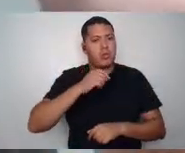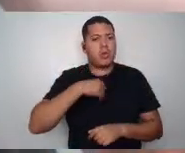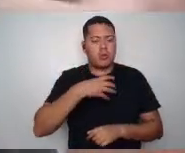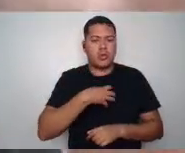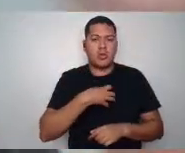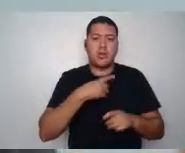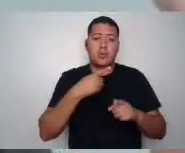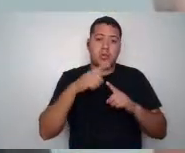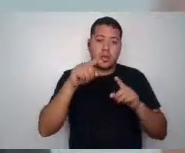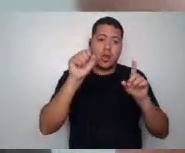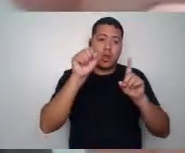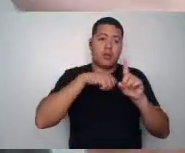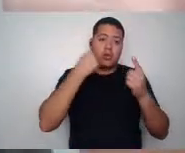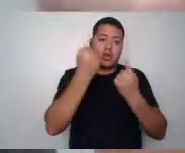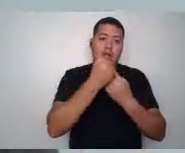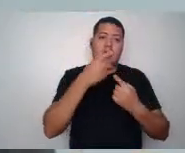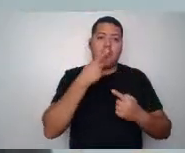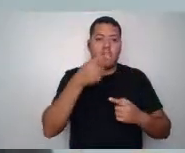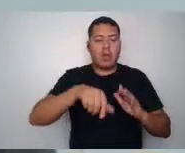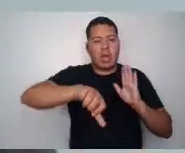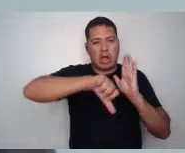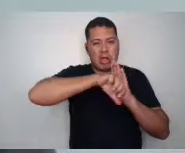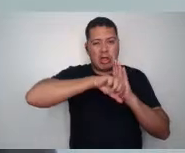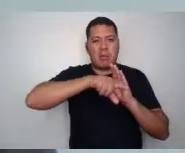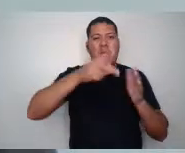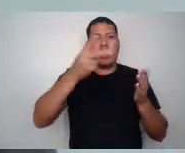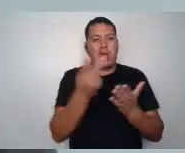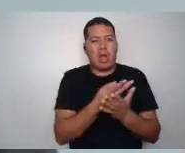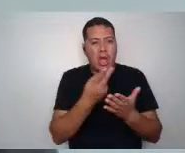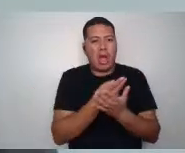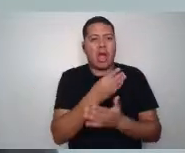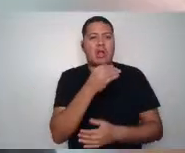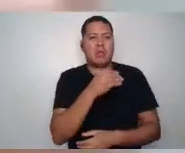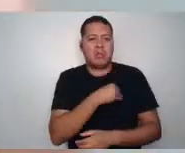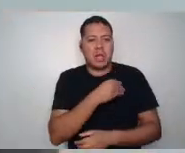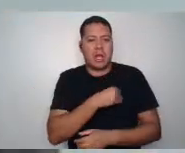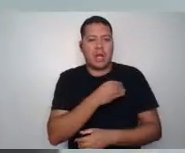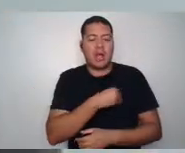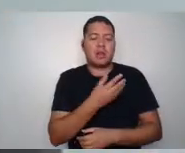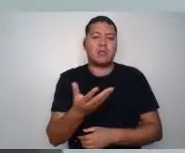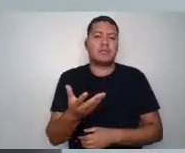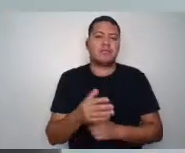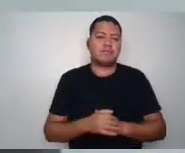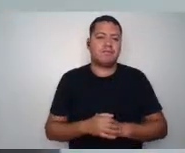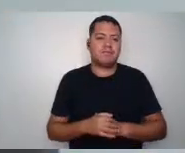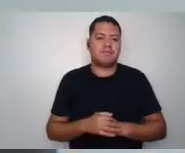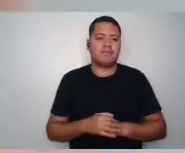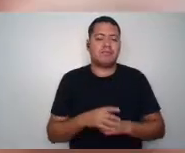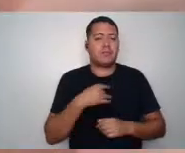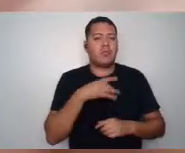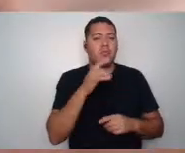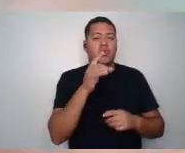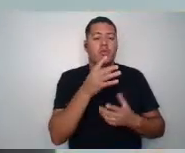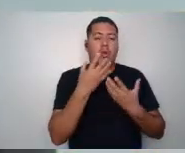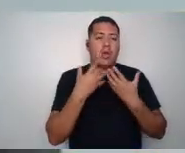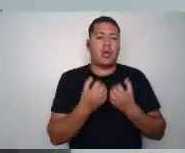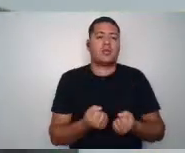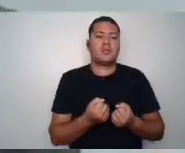society considered this or imposed this on me and said that it was a